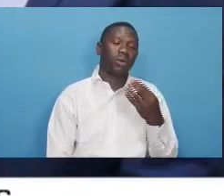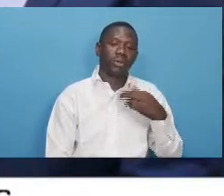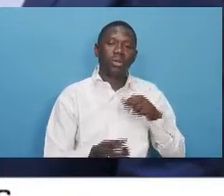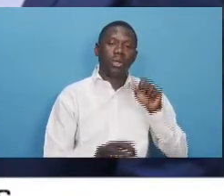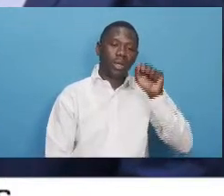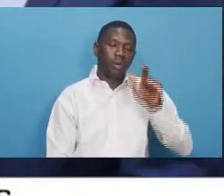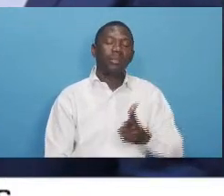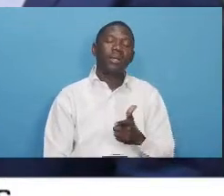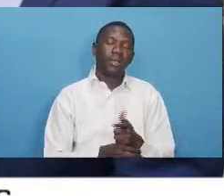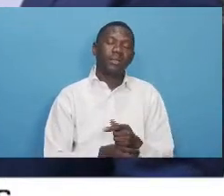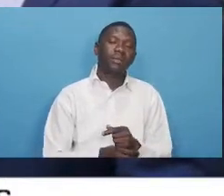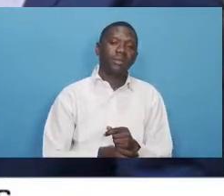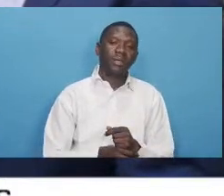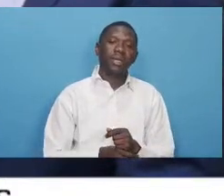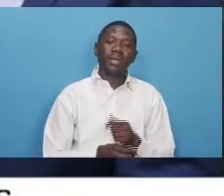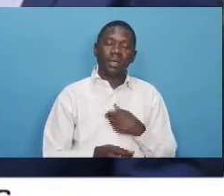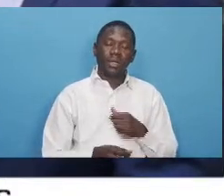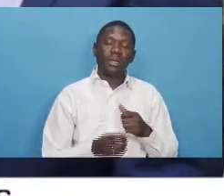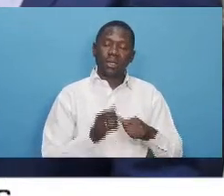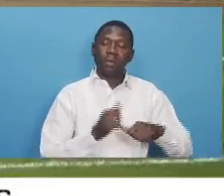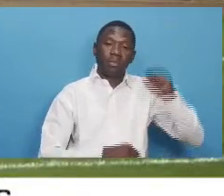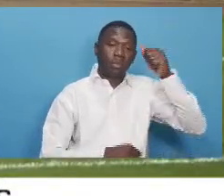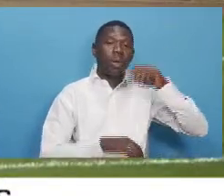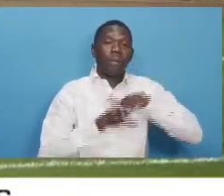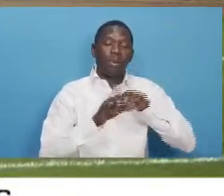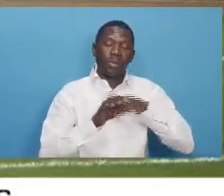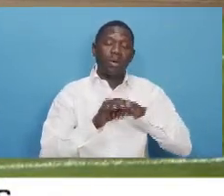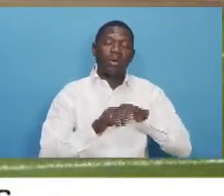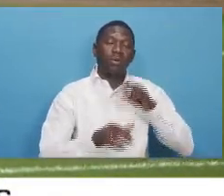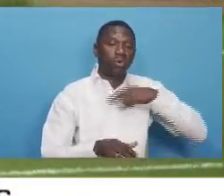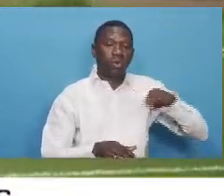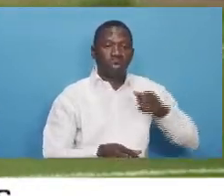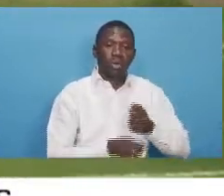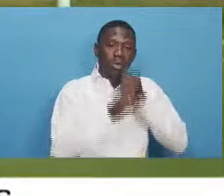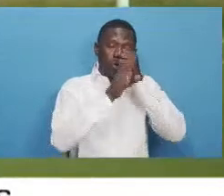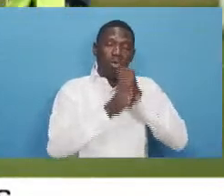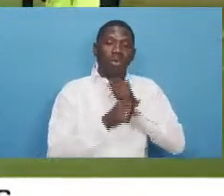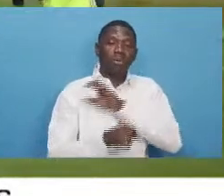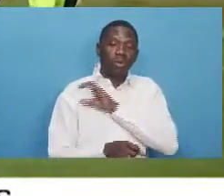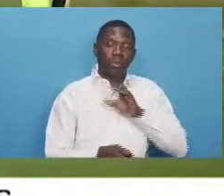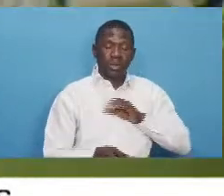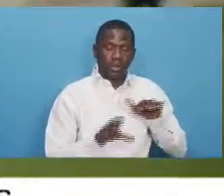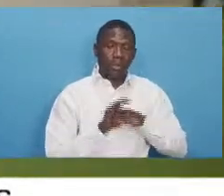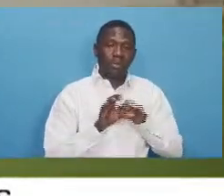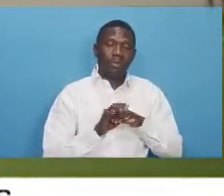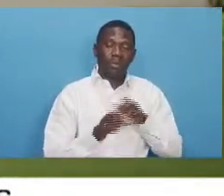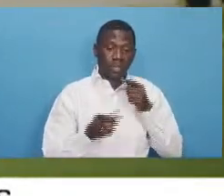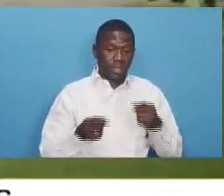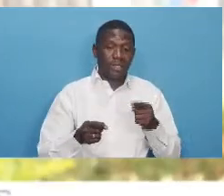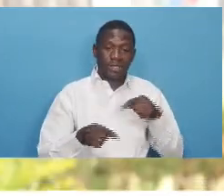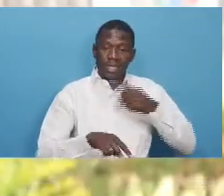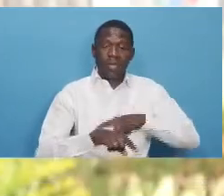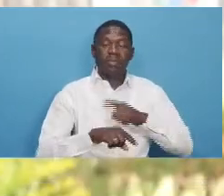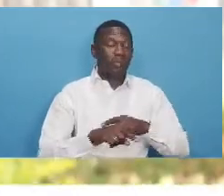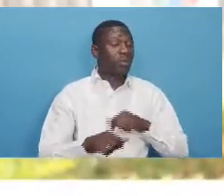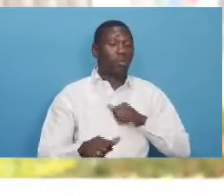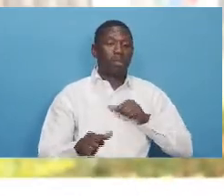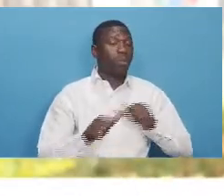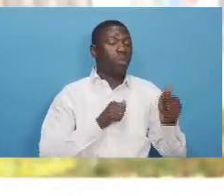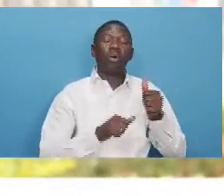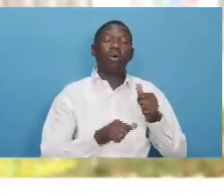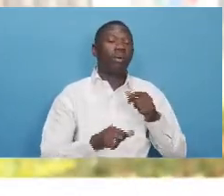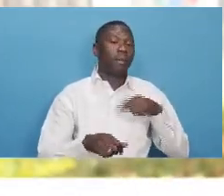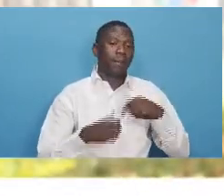Gambia's Norway Cup Committee, says the selection process for this year's tournament will be more intense compared to previous editions. It's very